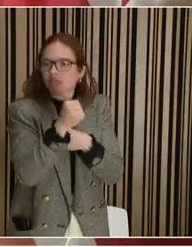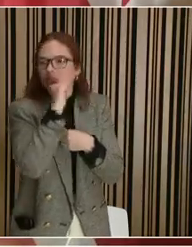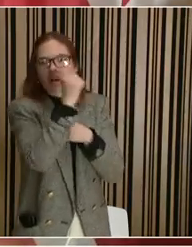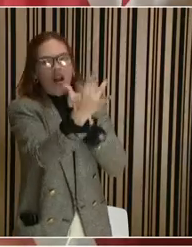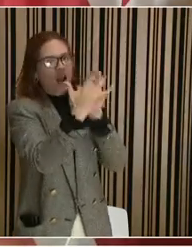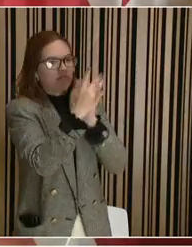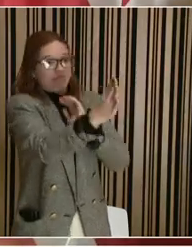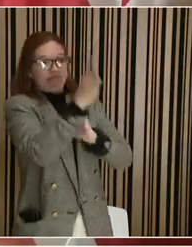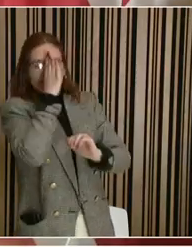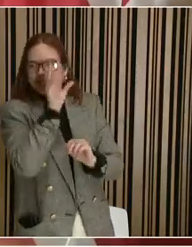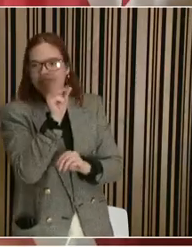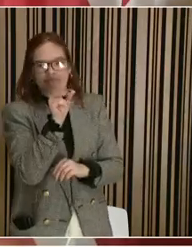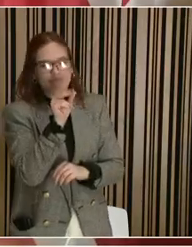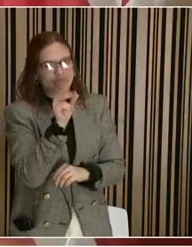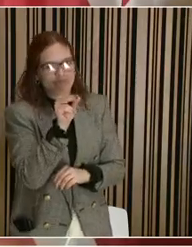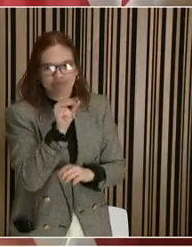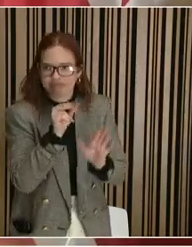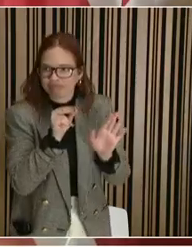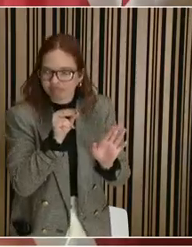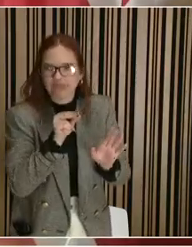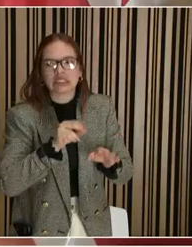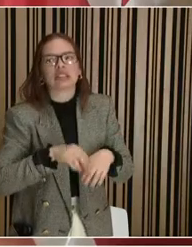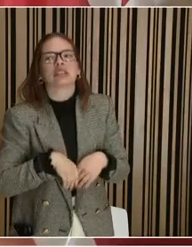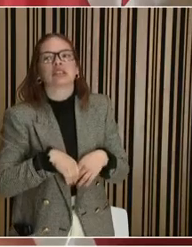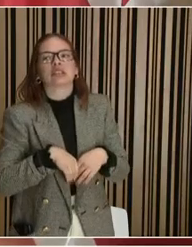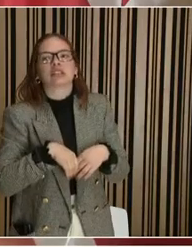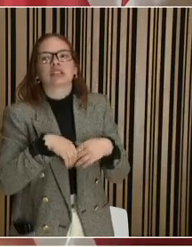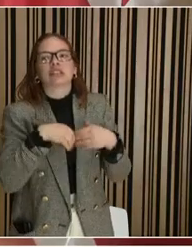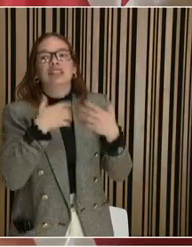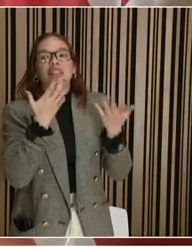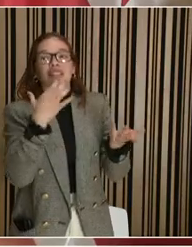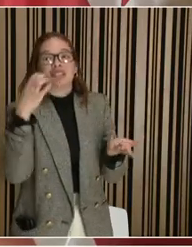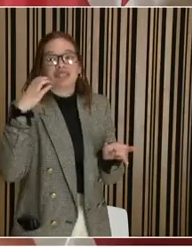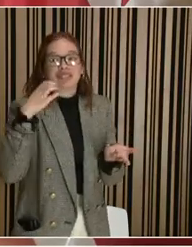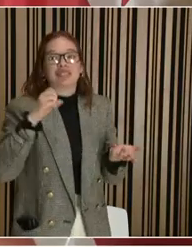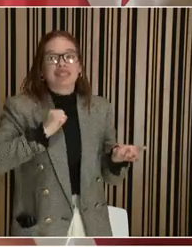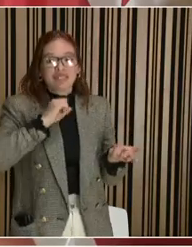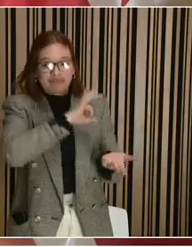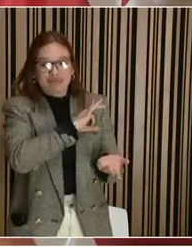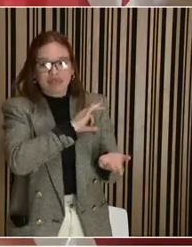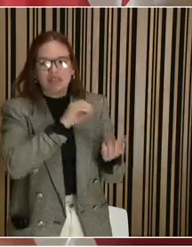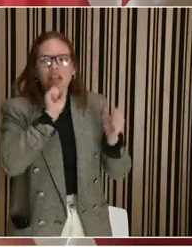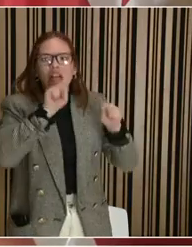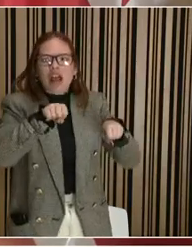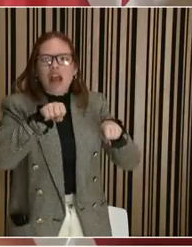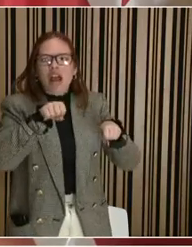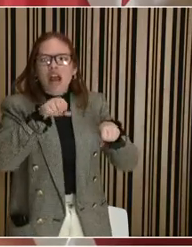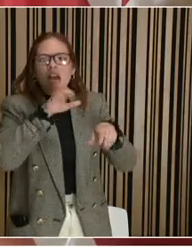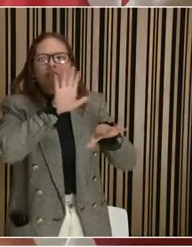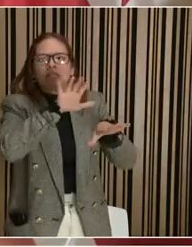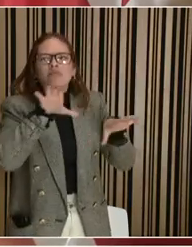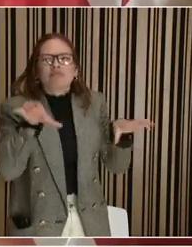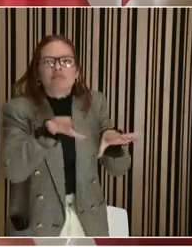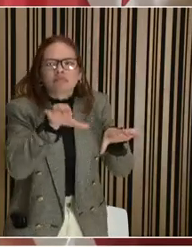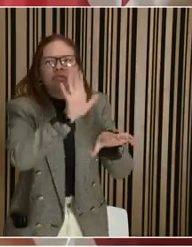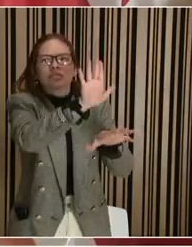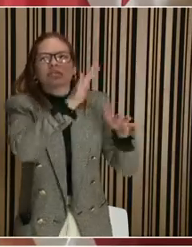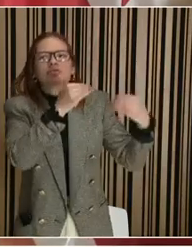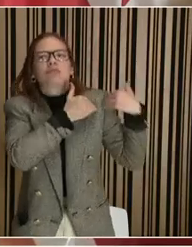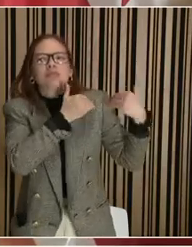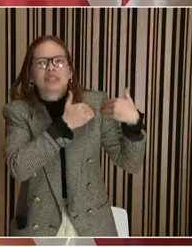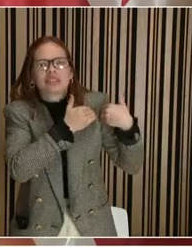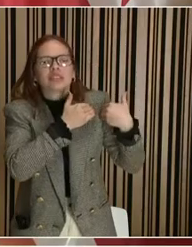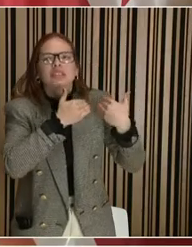staff, he was permitted to do things that only he could do or to reassign things. So